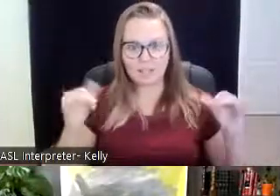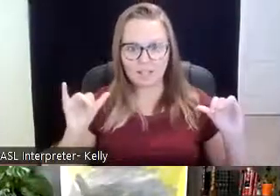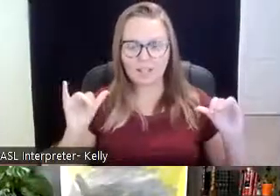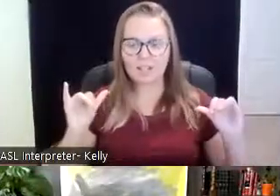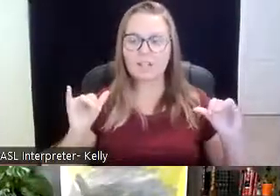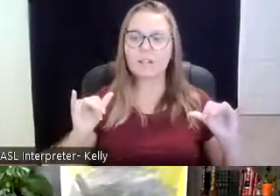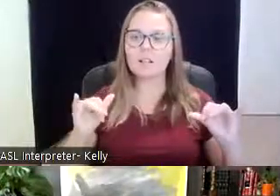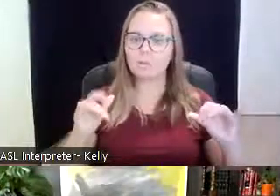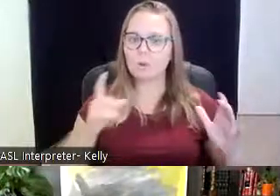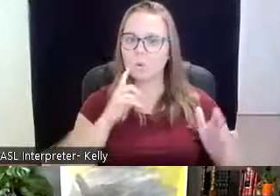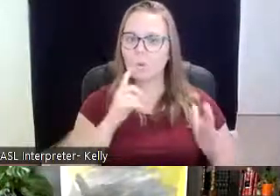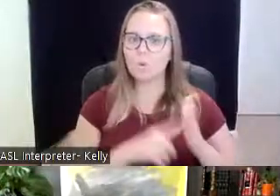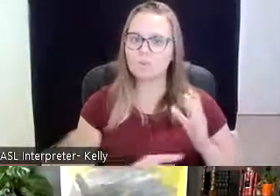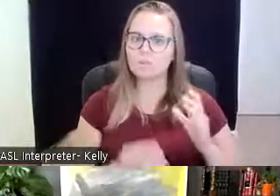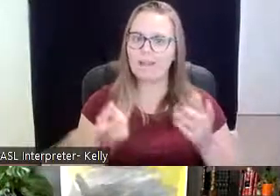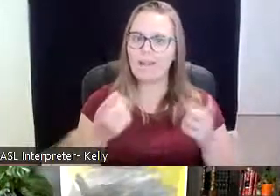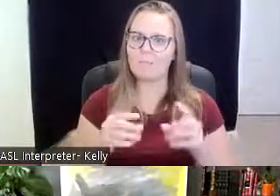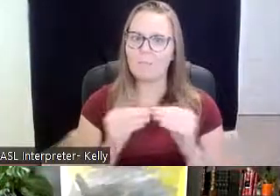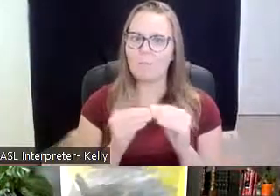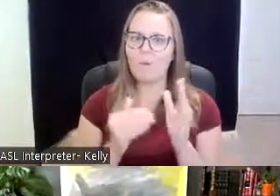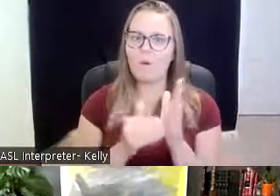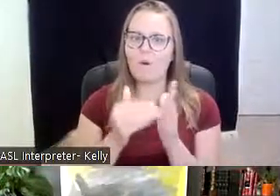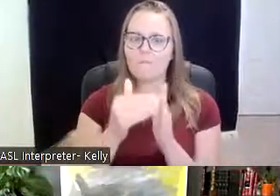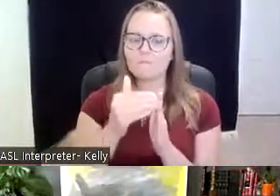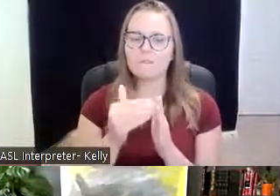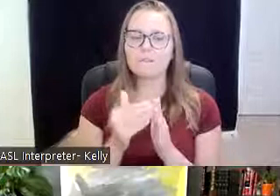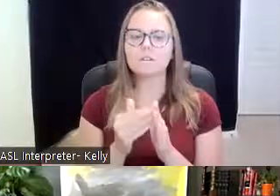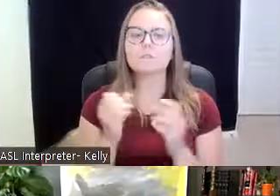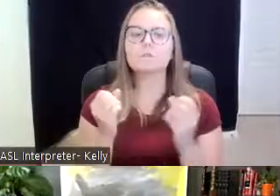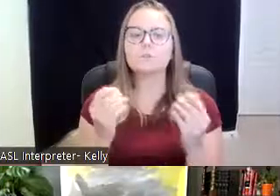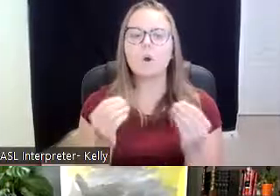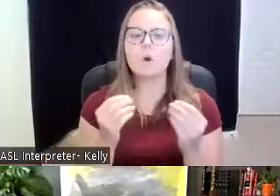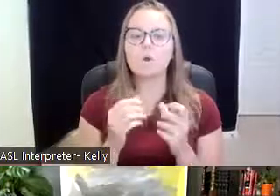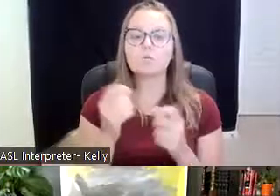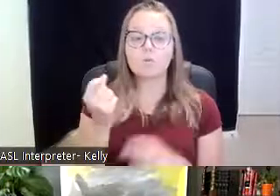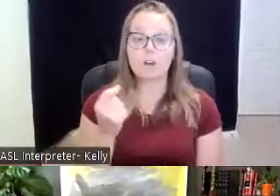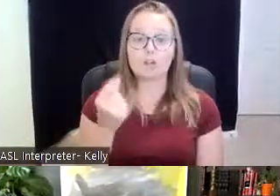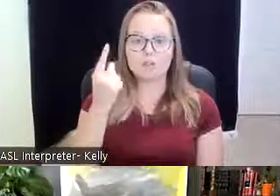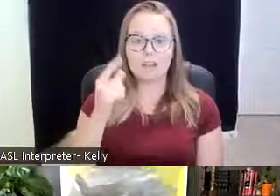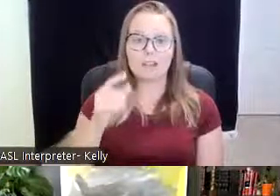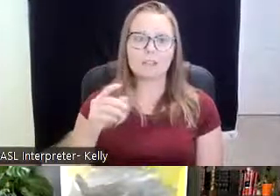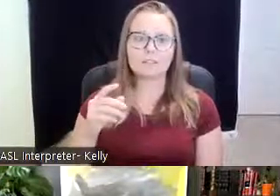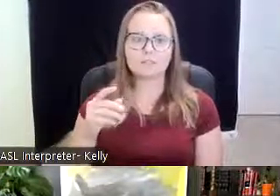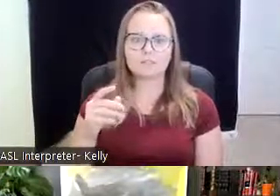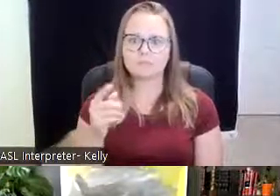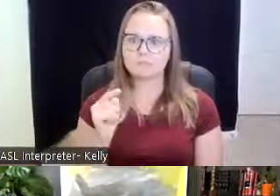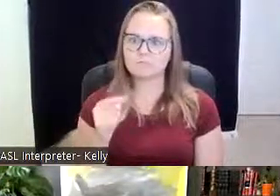rates may be higher? In terms of understanding the magnitude of the problem,